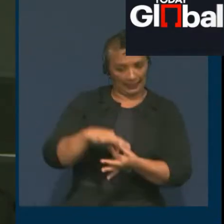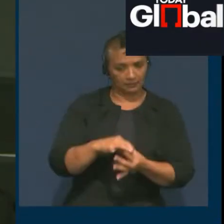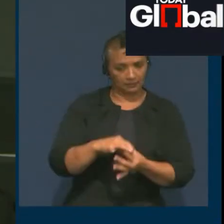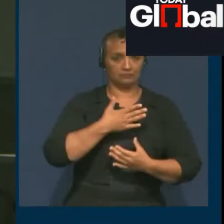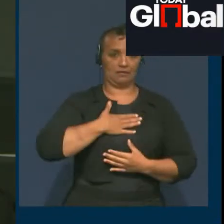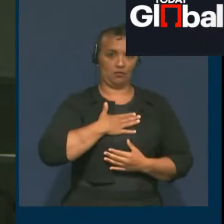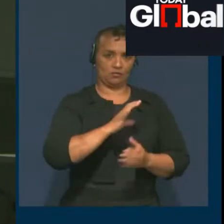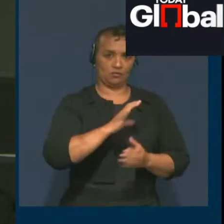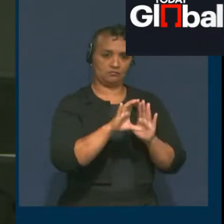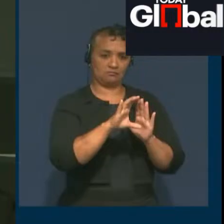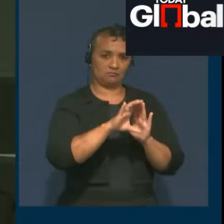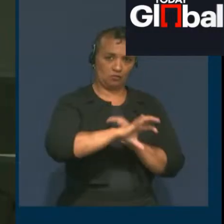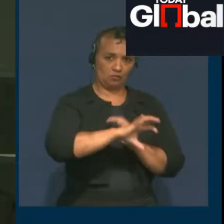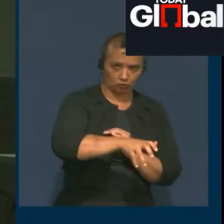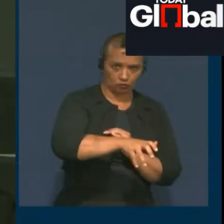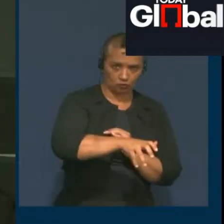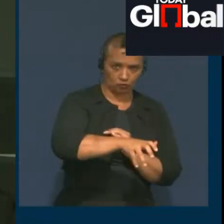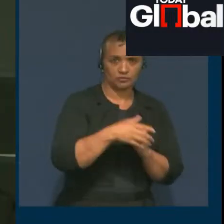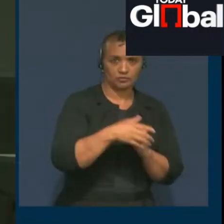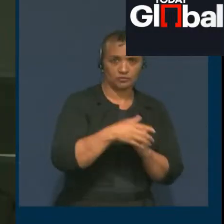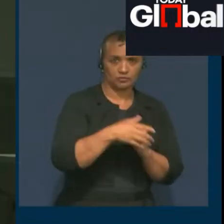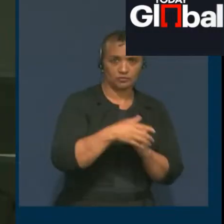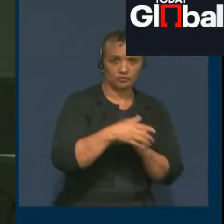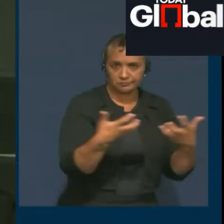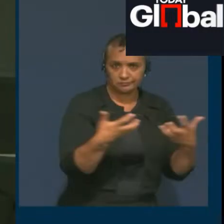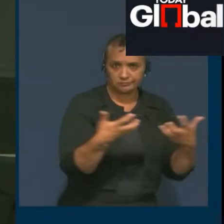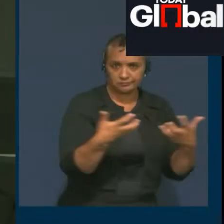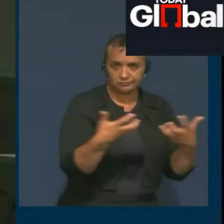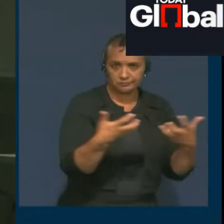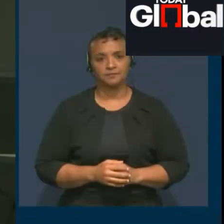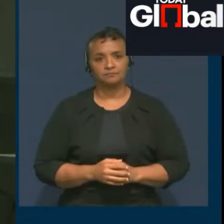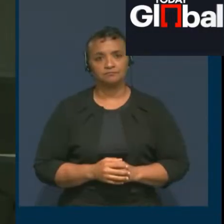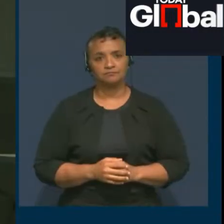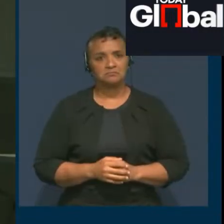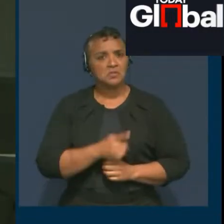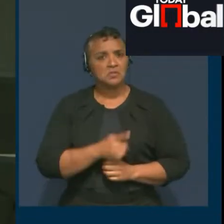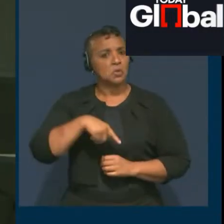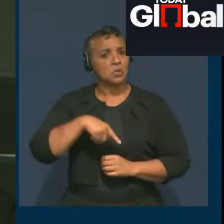procedures. As to measures taken